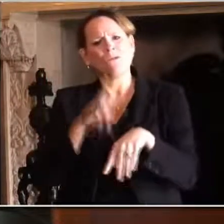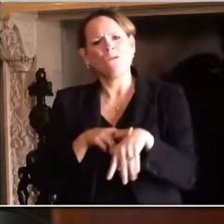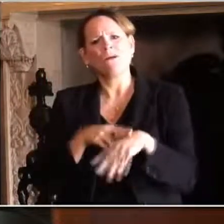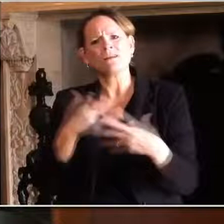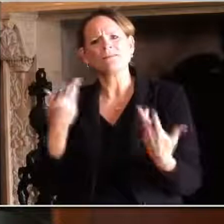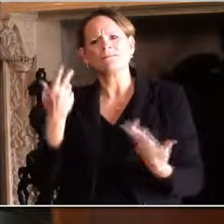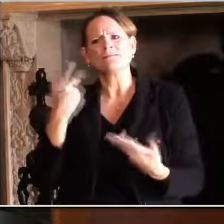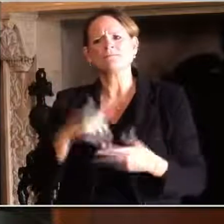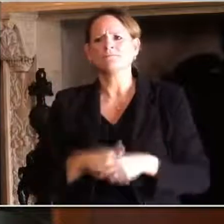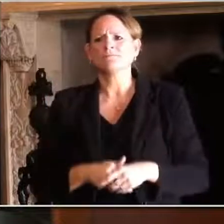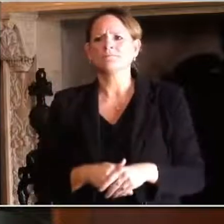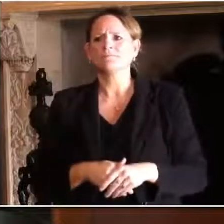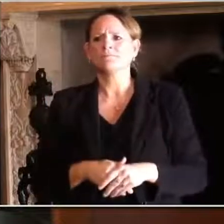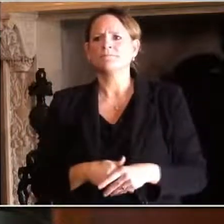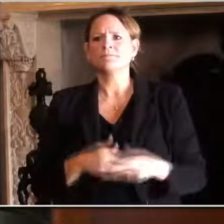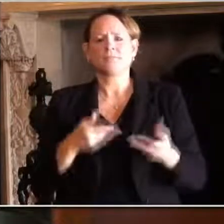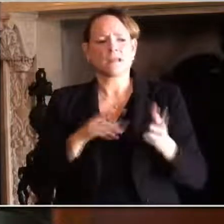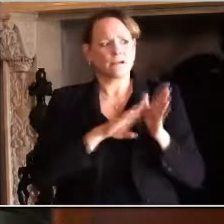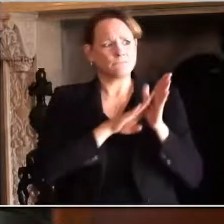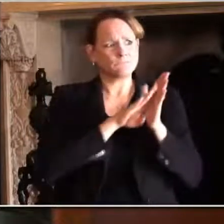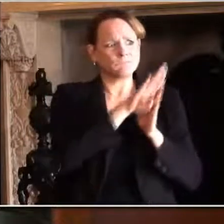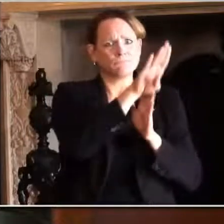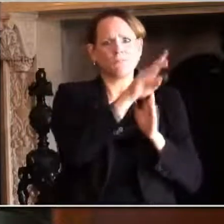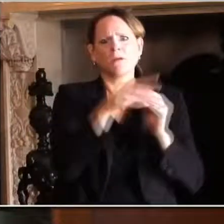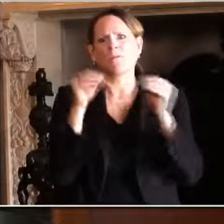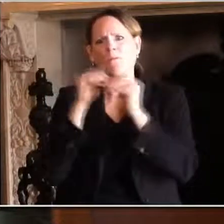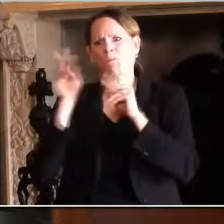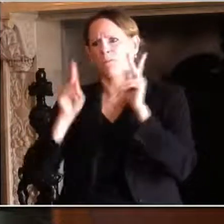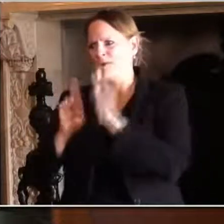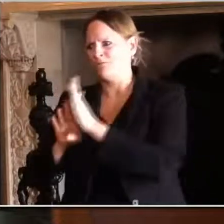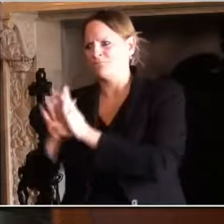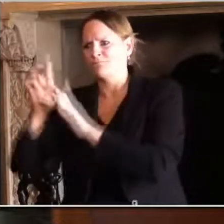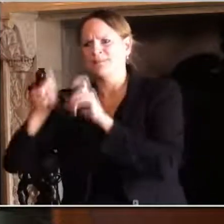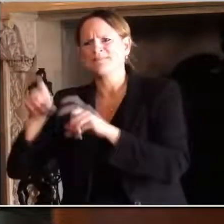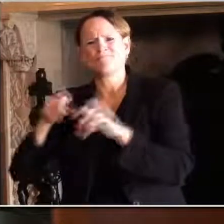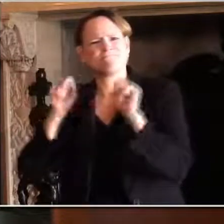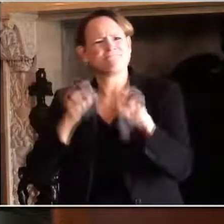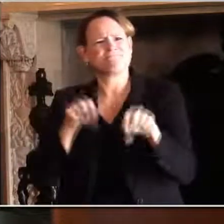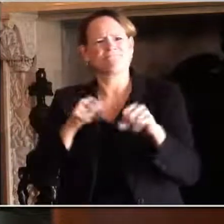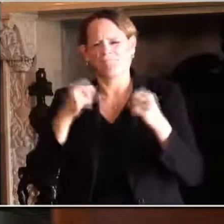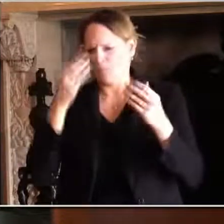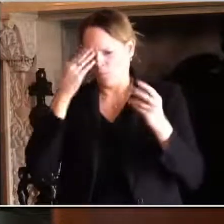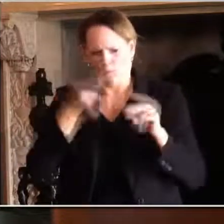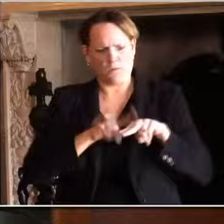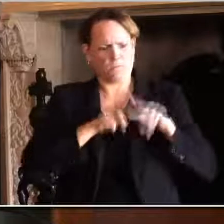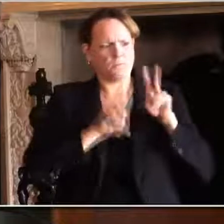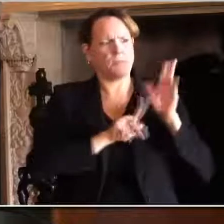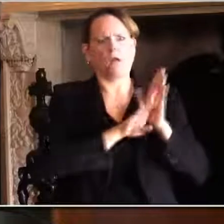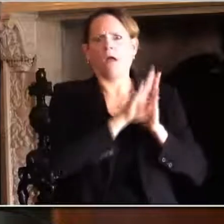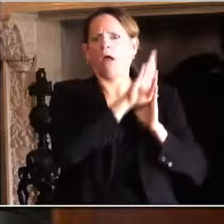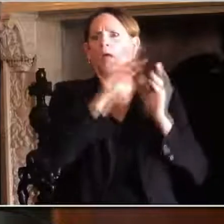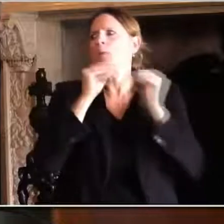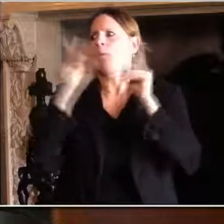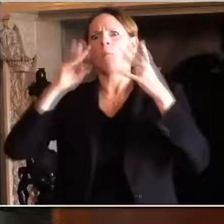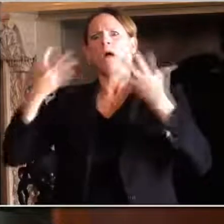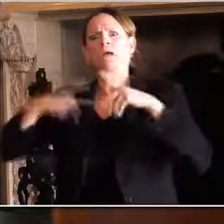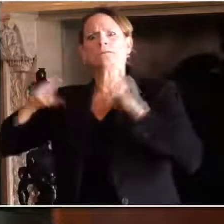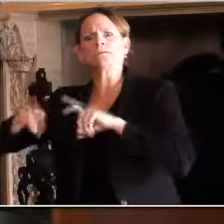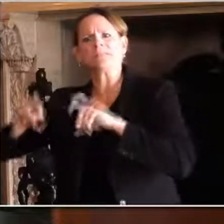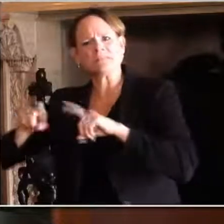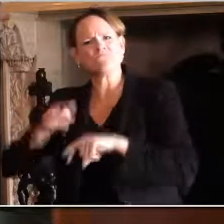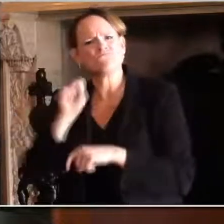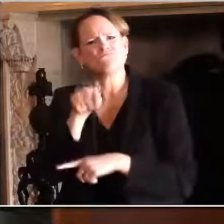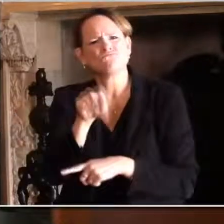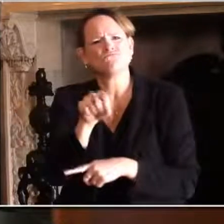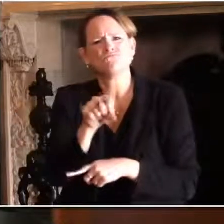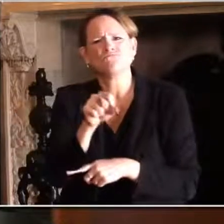would experience symptoms or otherwise need to be tested. And so the result of that is that our local public